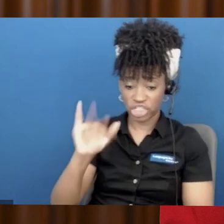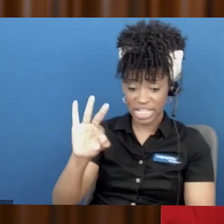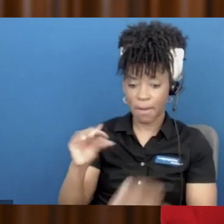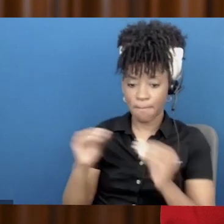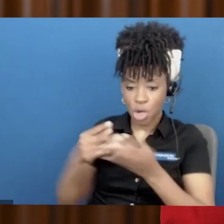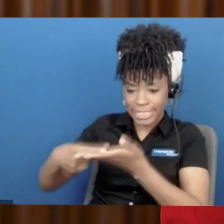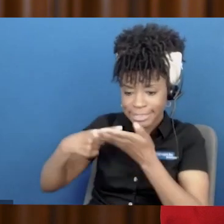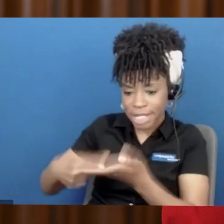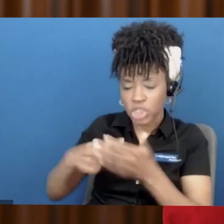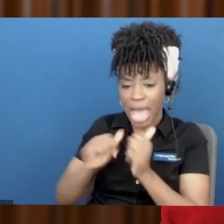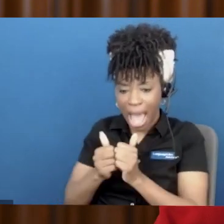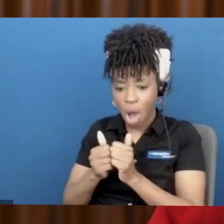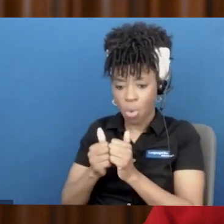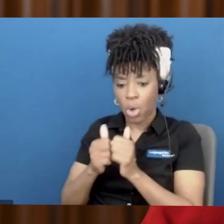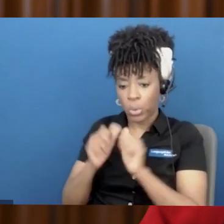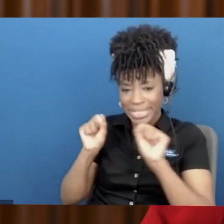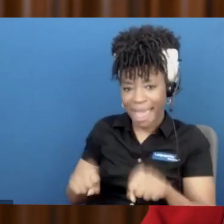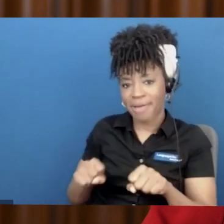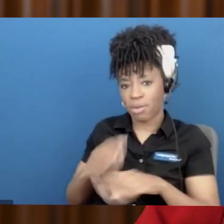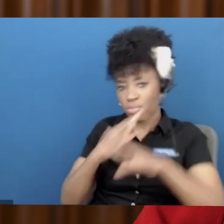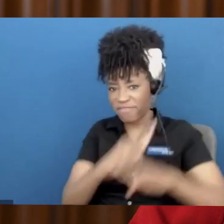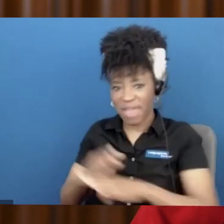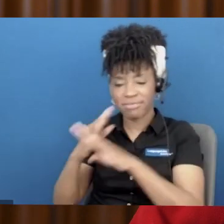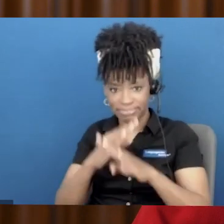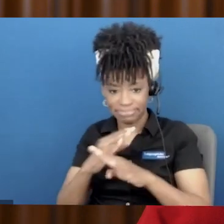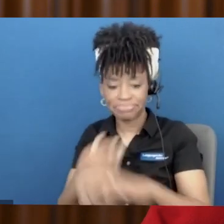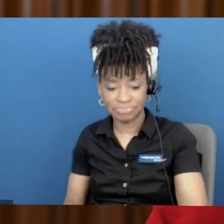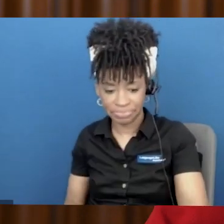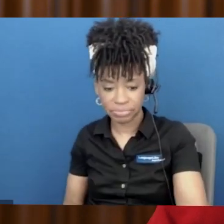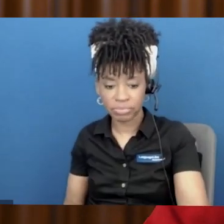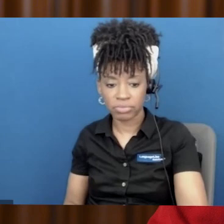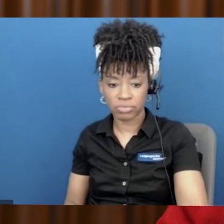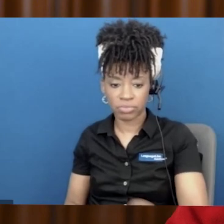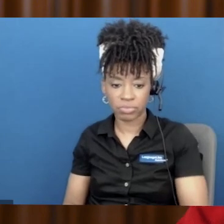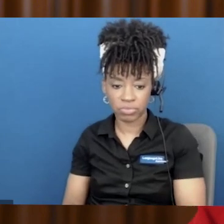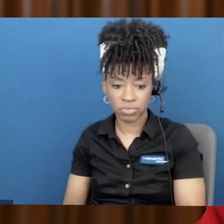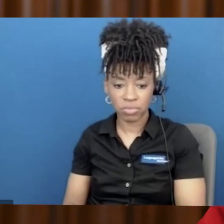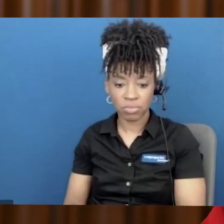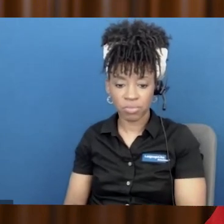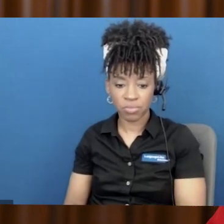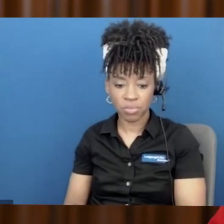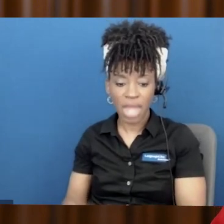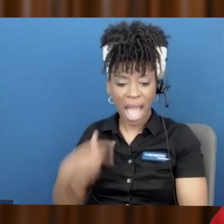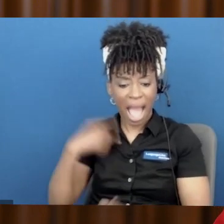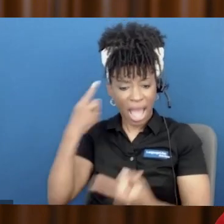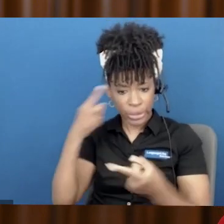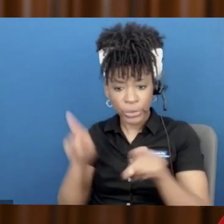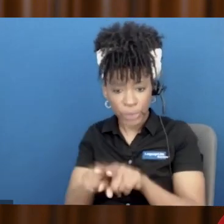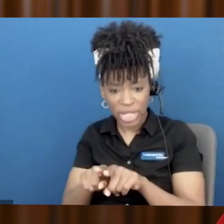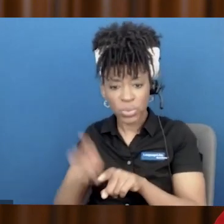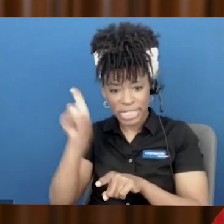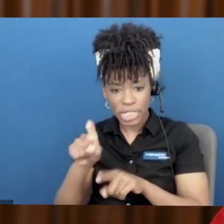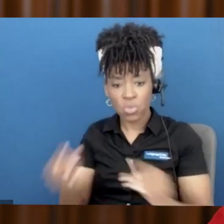response. And I agree with Common Council President Sherry Carter that more needs to be done on the prevention